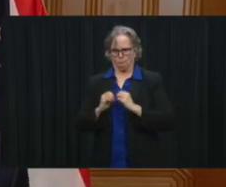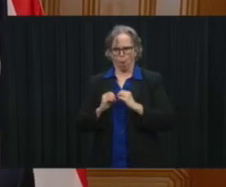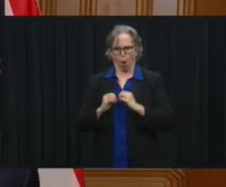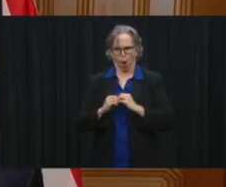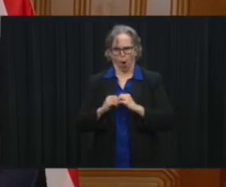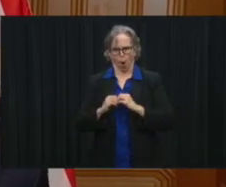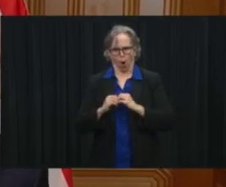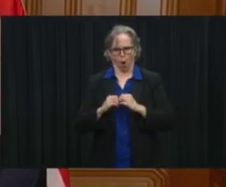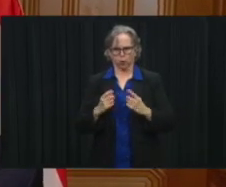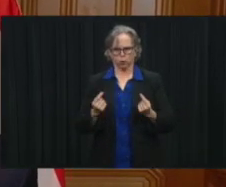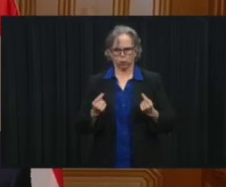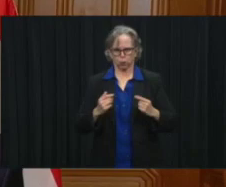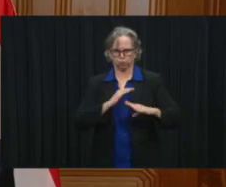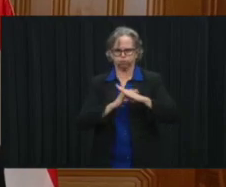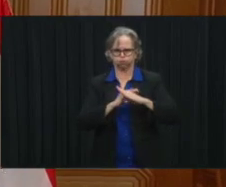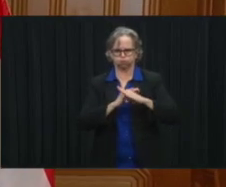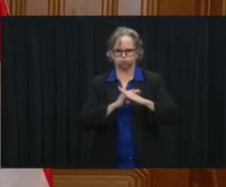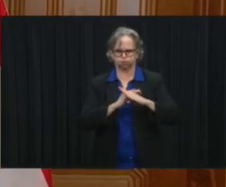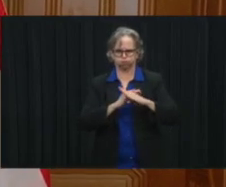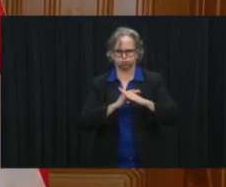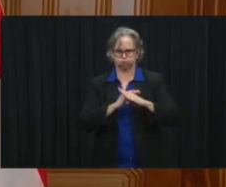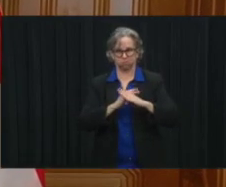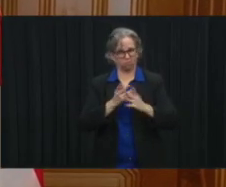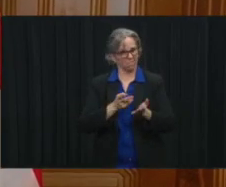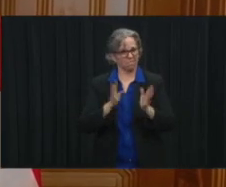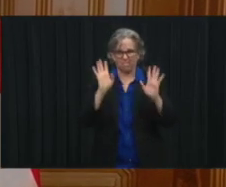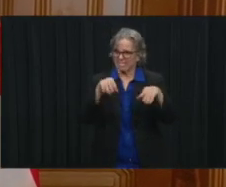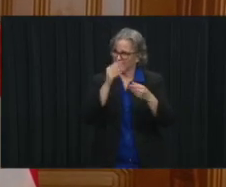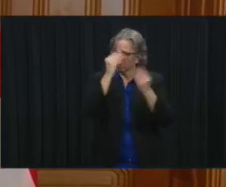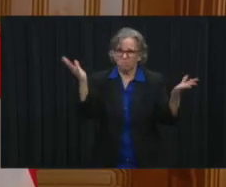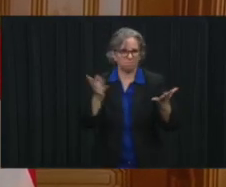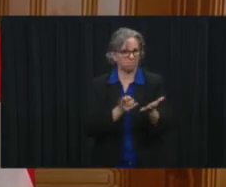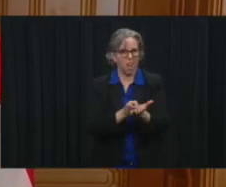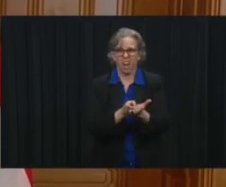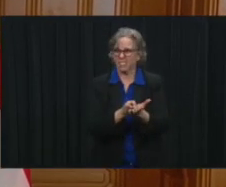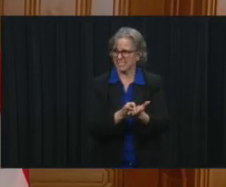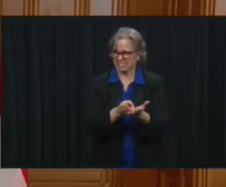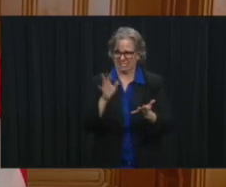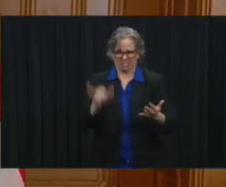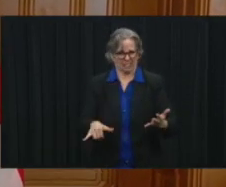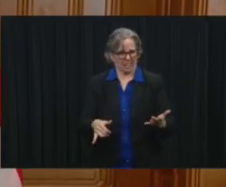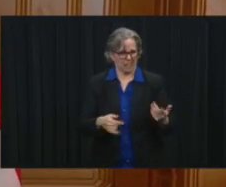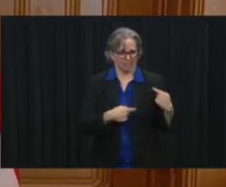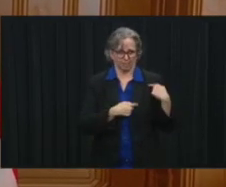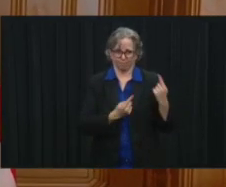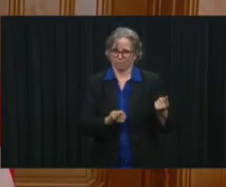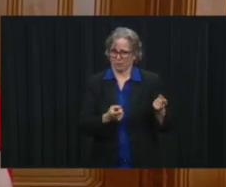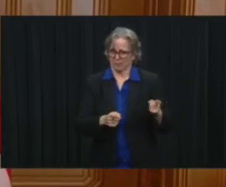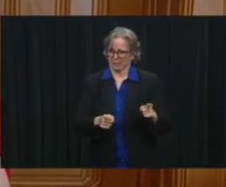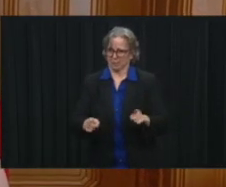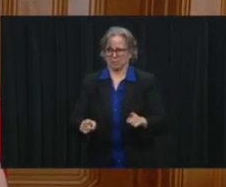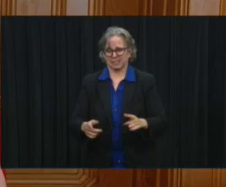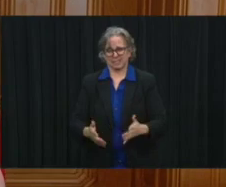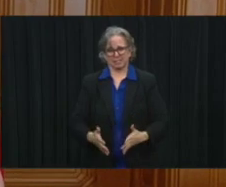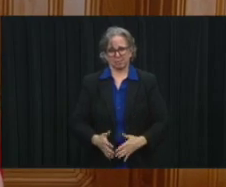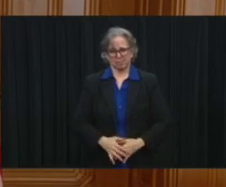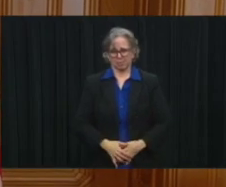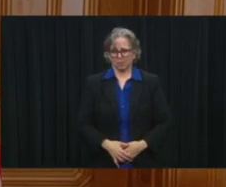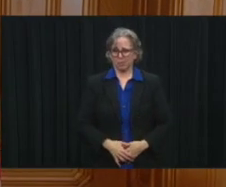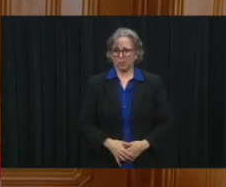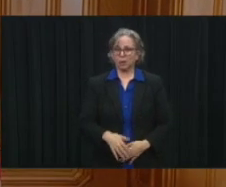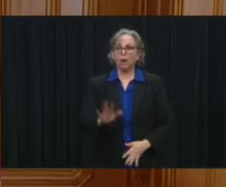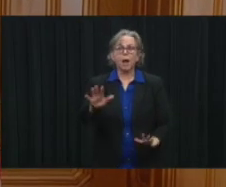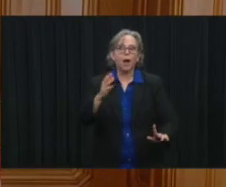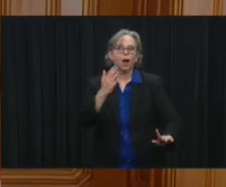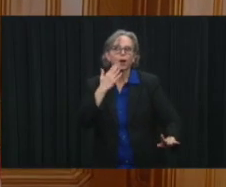stark reality. The good news, our hospitals have all been thinking about this,